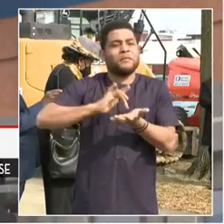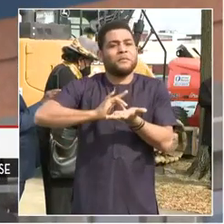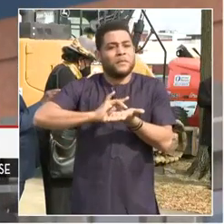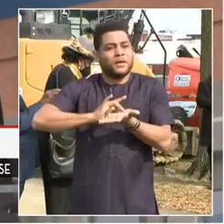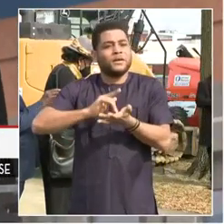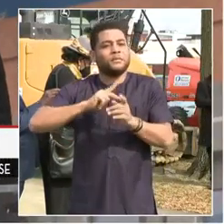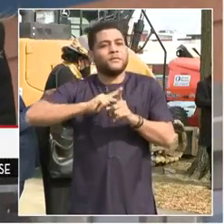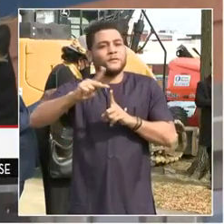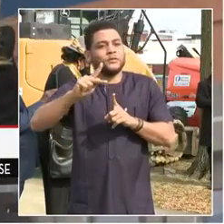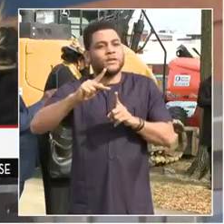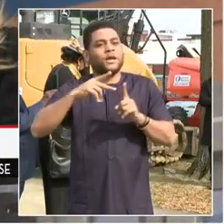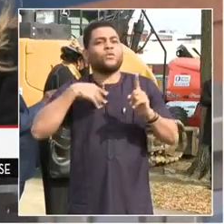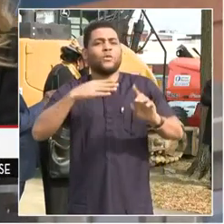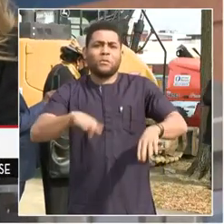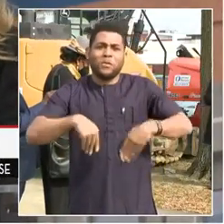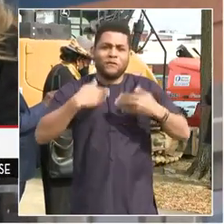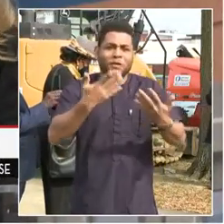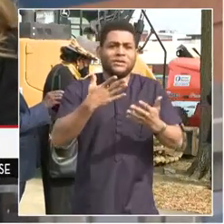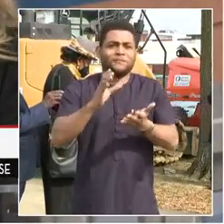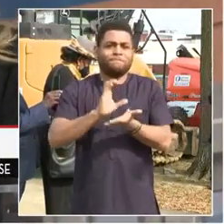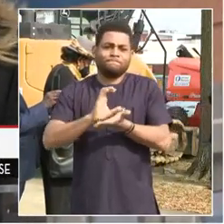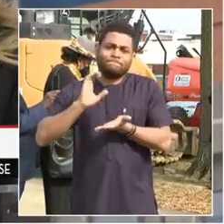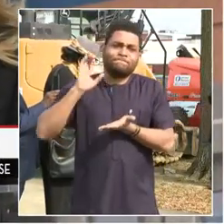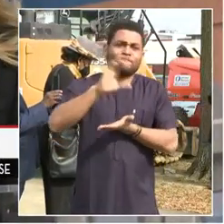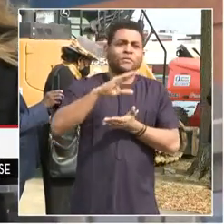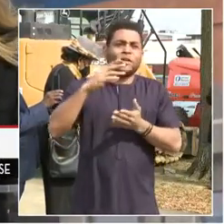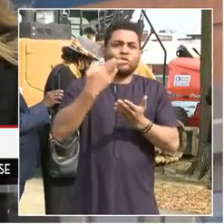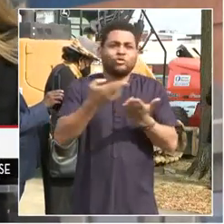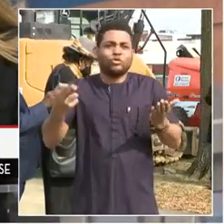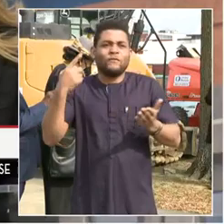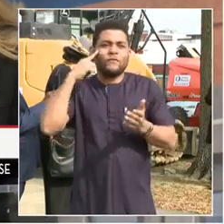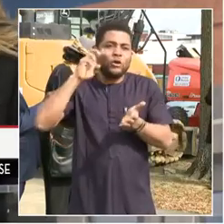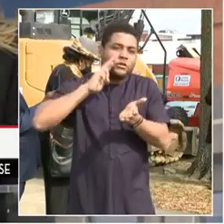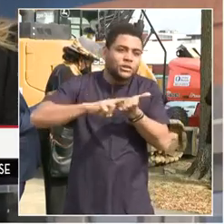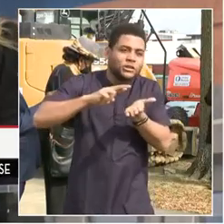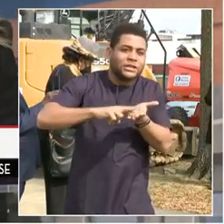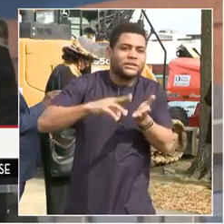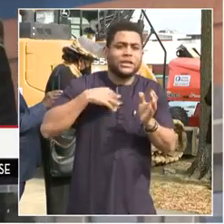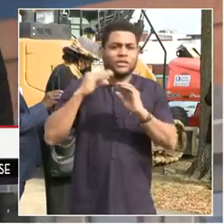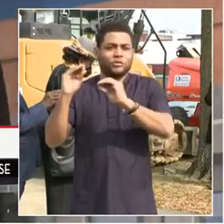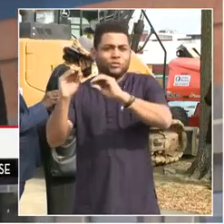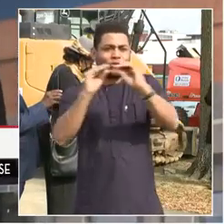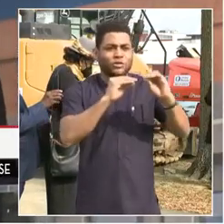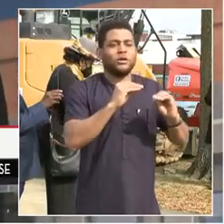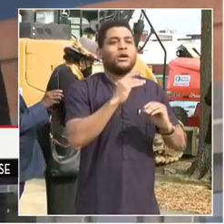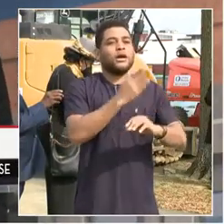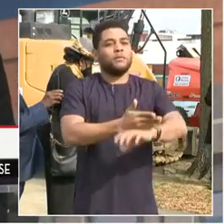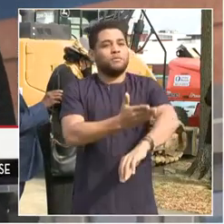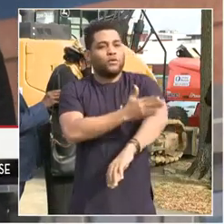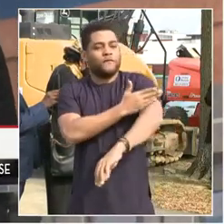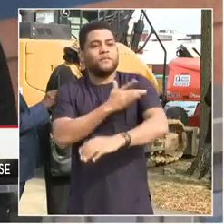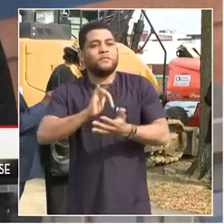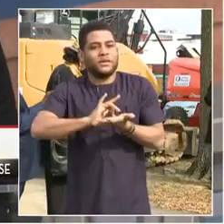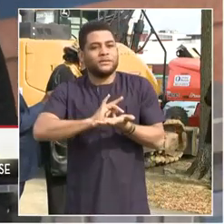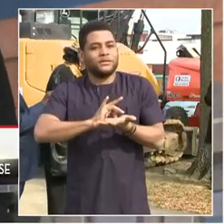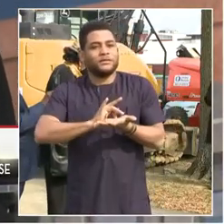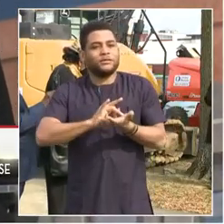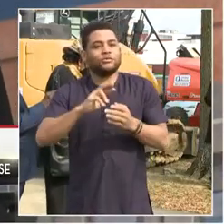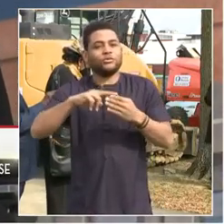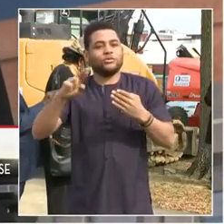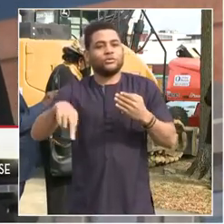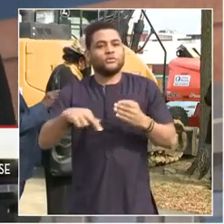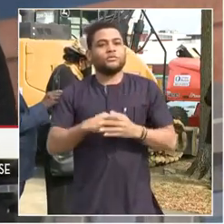substantial resources to research and education in order to improve health outcomes and diminish the